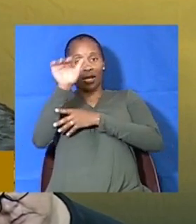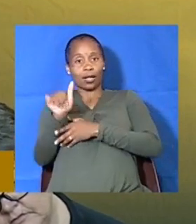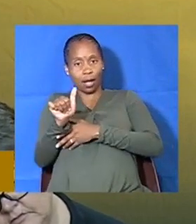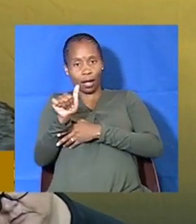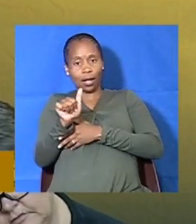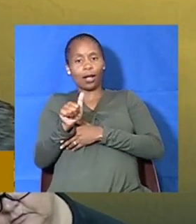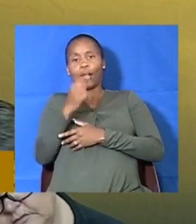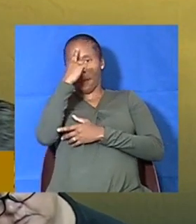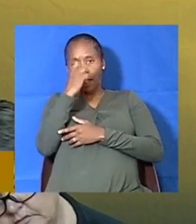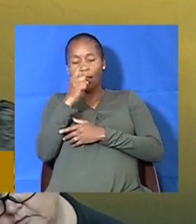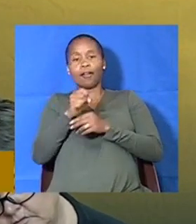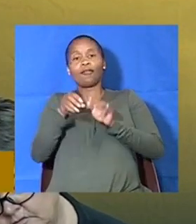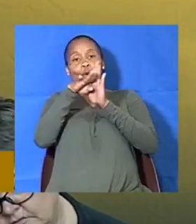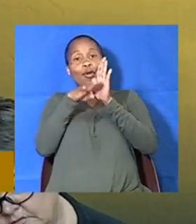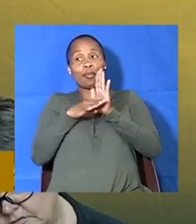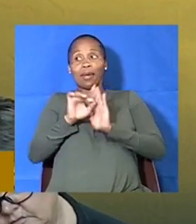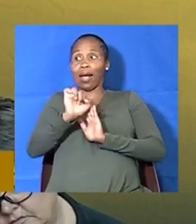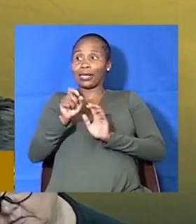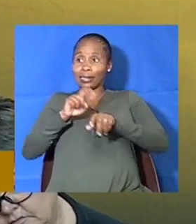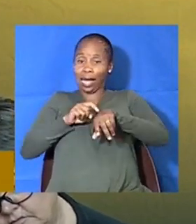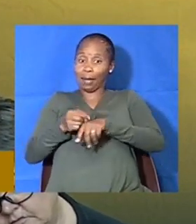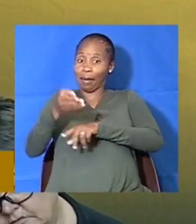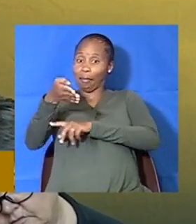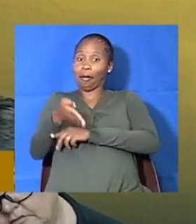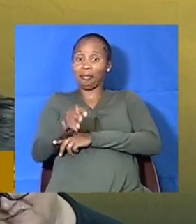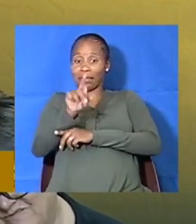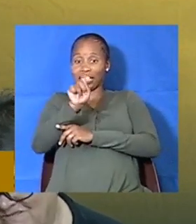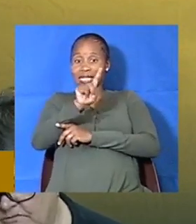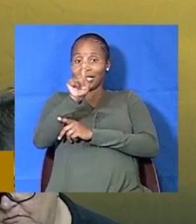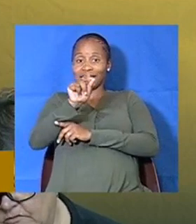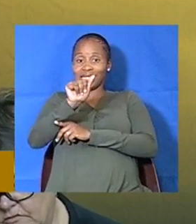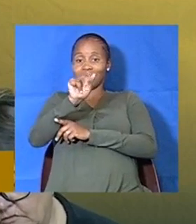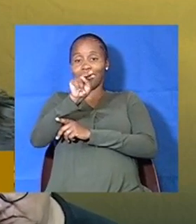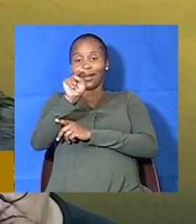Rinyaga Ujwela Bele, Ishaweta,